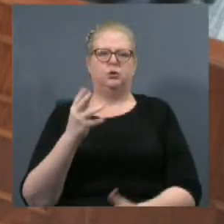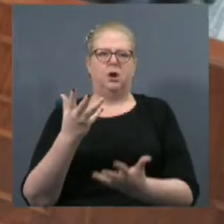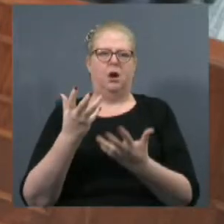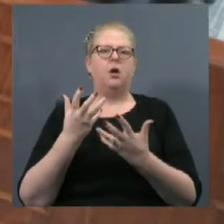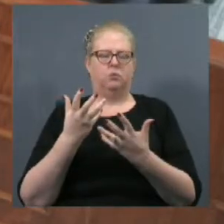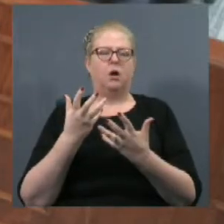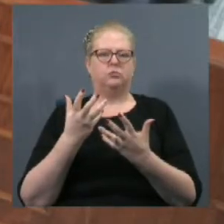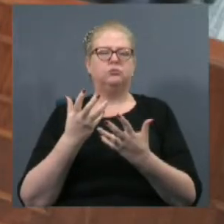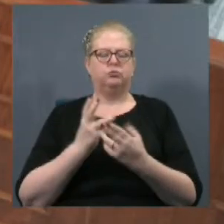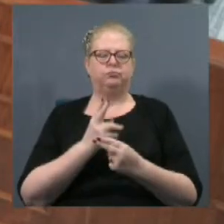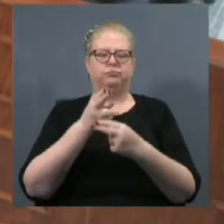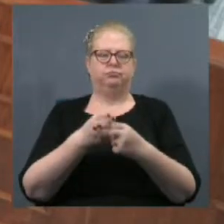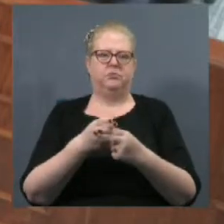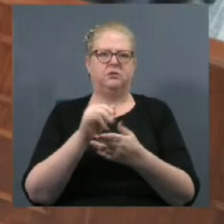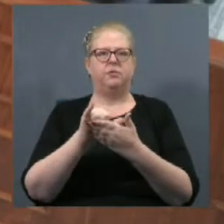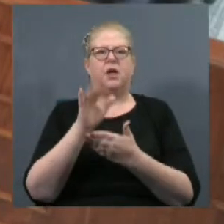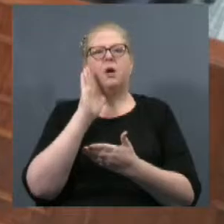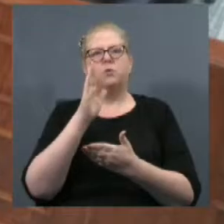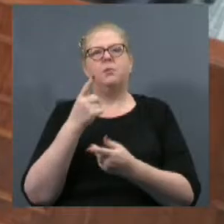17th.